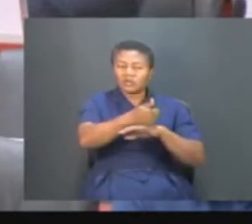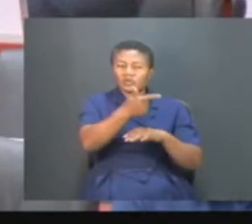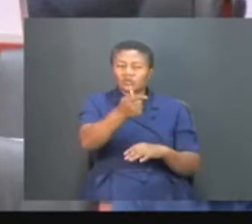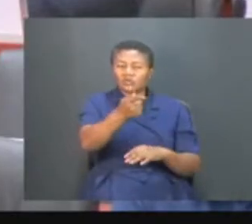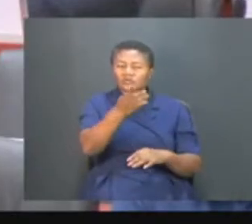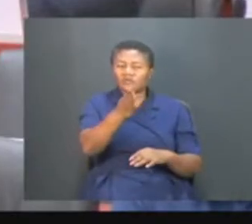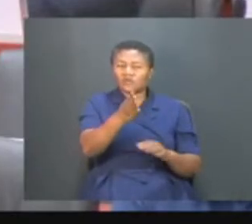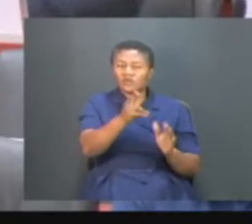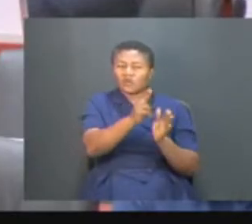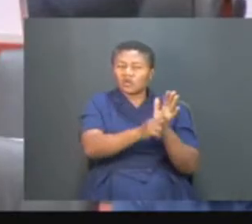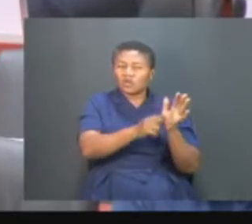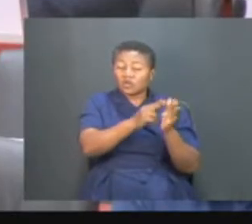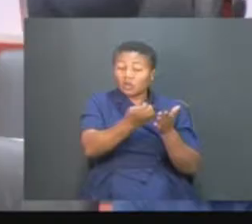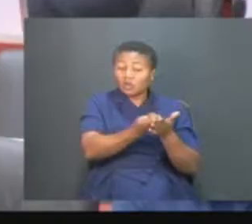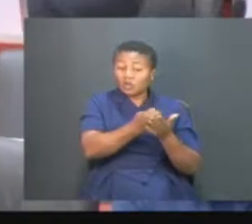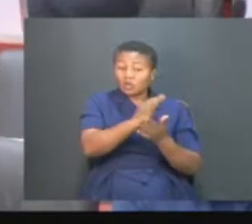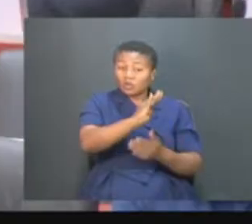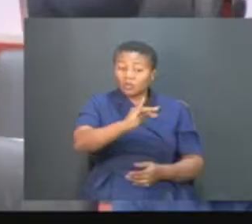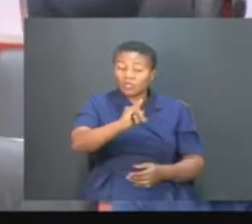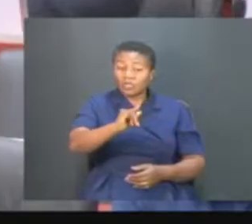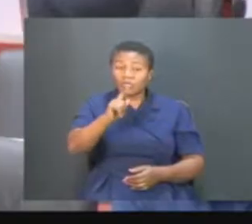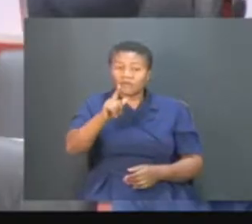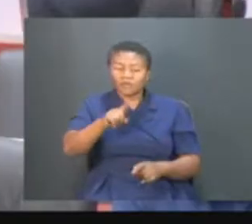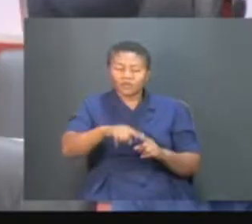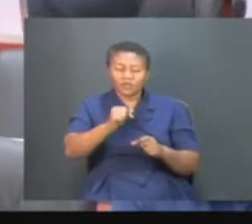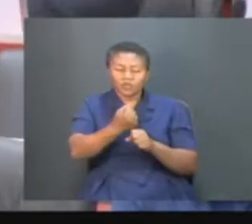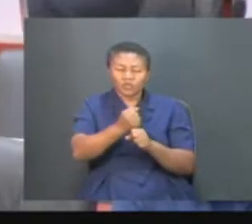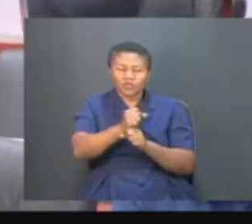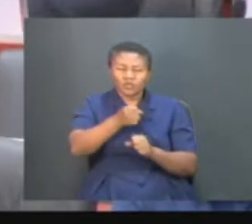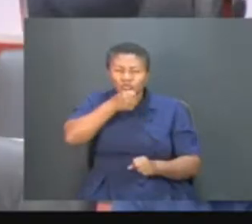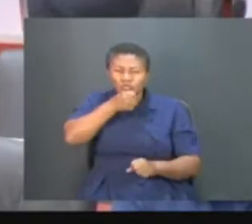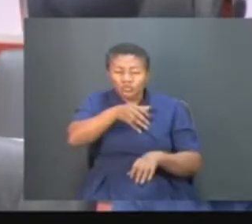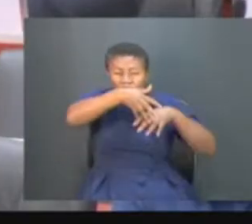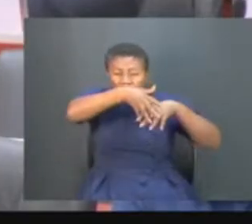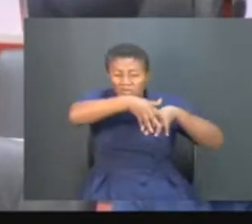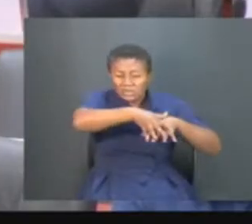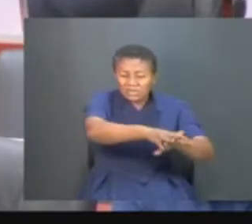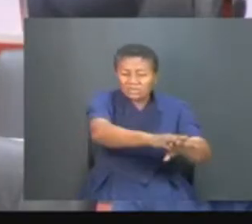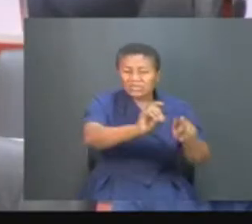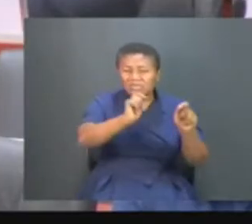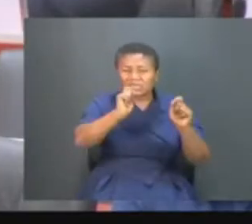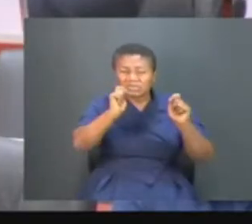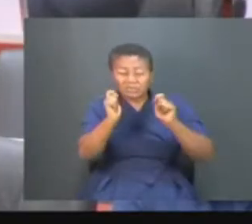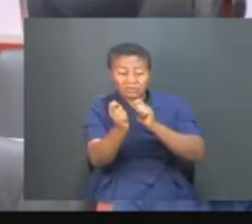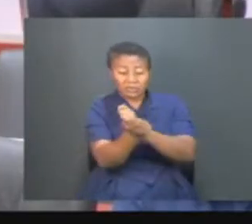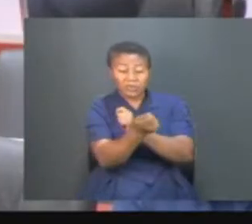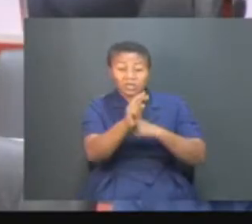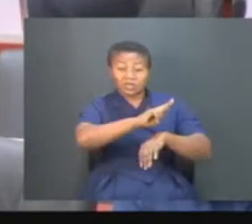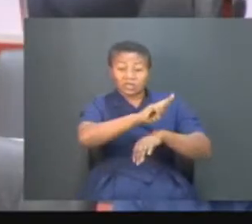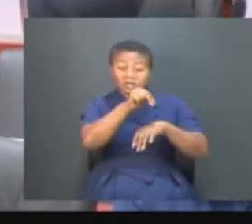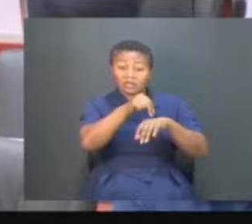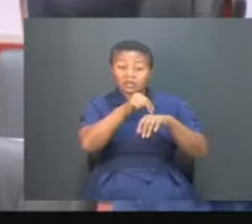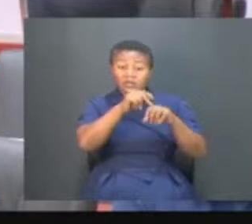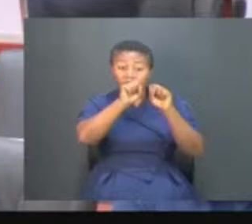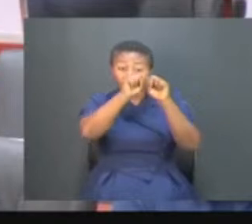24-hour economy authority to ensure the integration, sustainable transformation of national system for economic